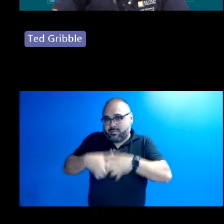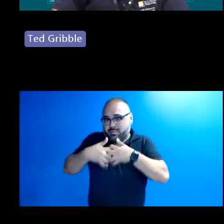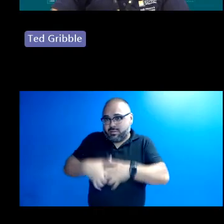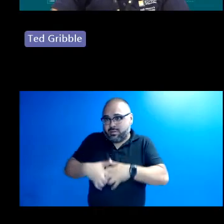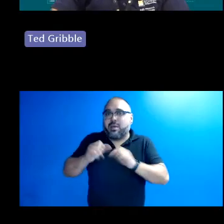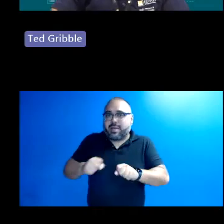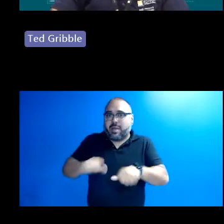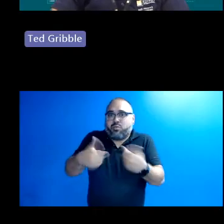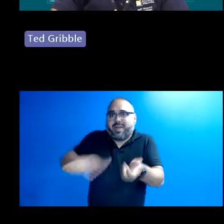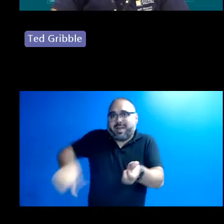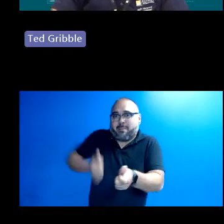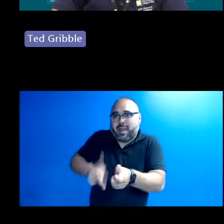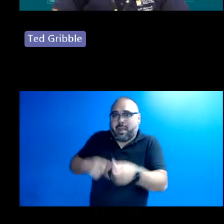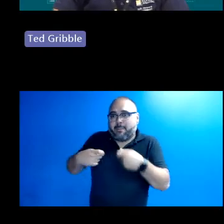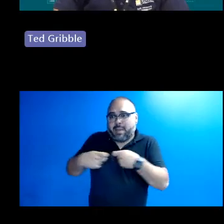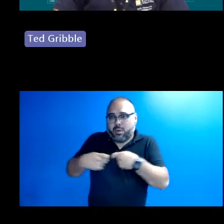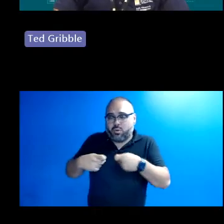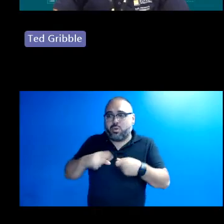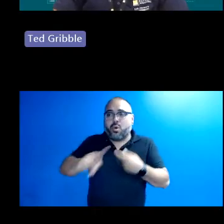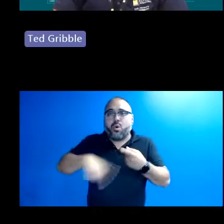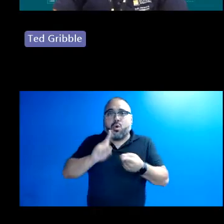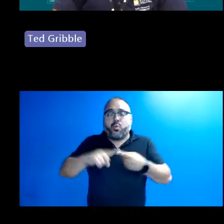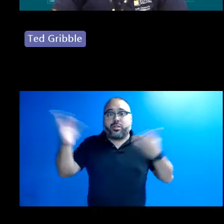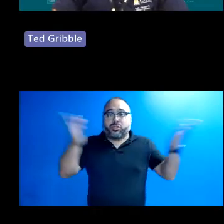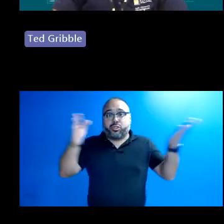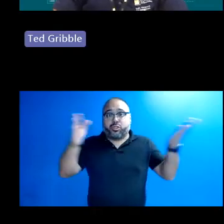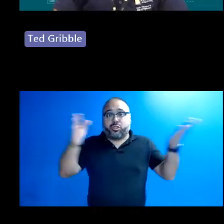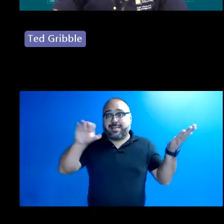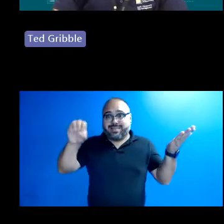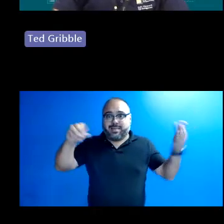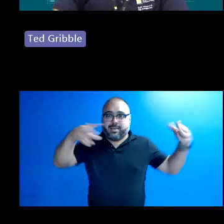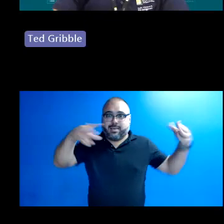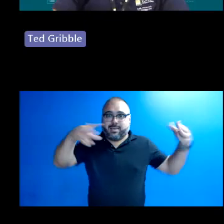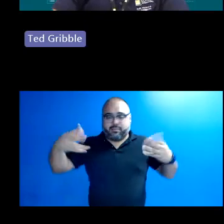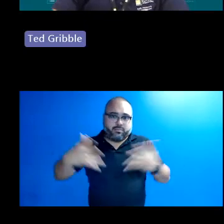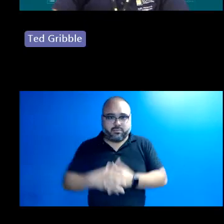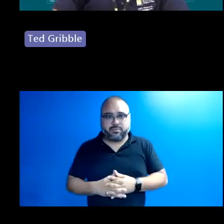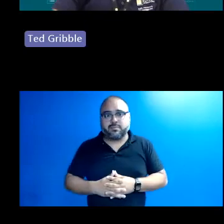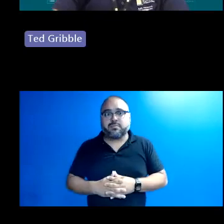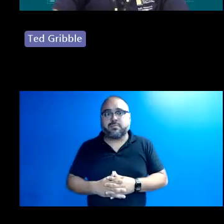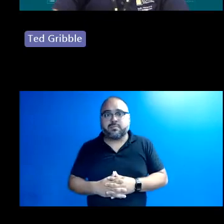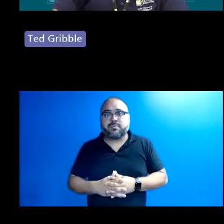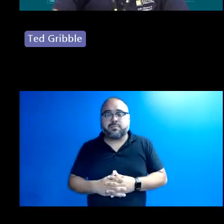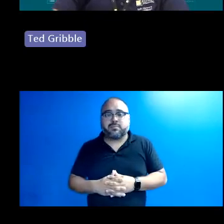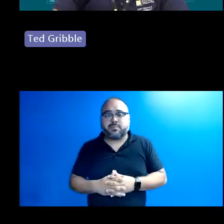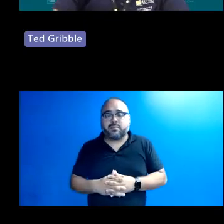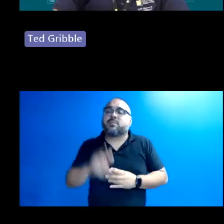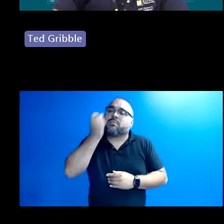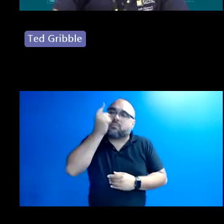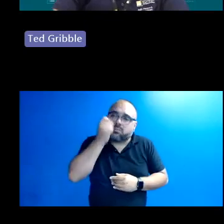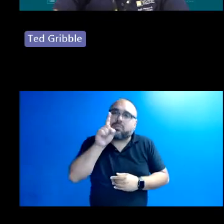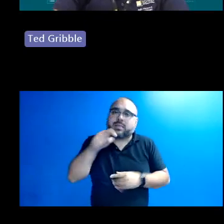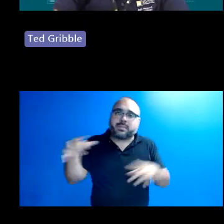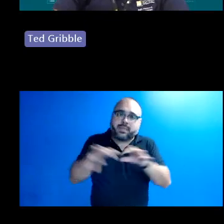source of power when the service from the utility is lost. It needs to be connected safely. You should ensure